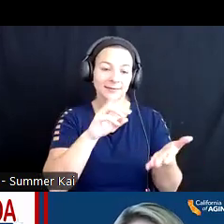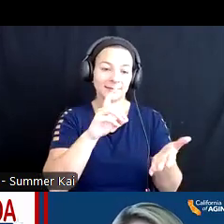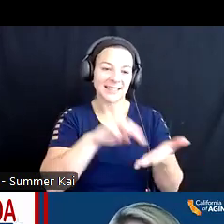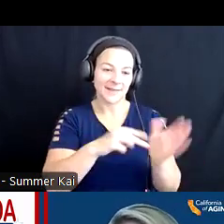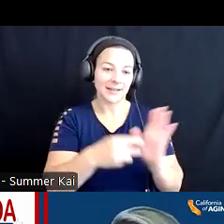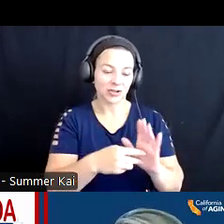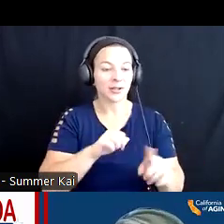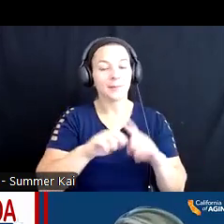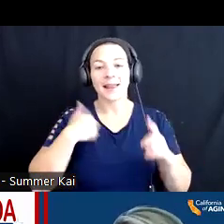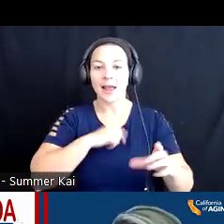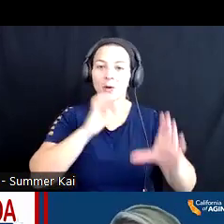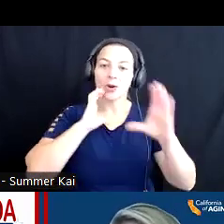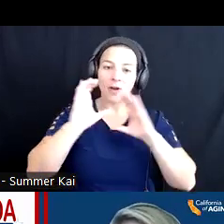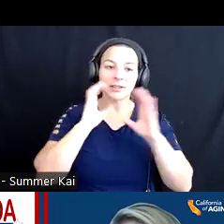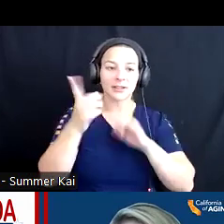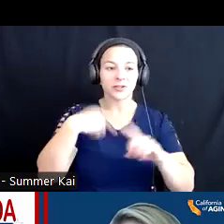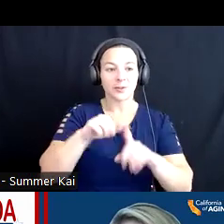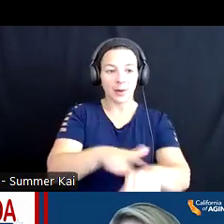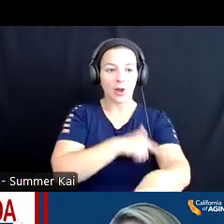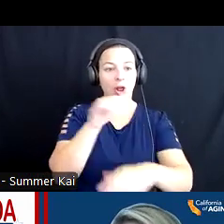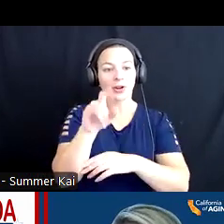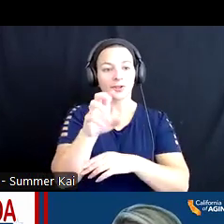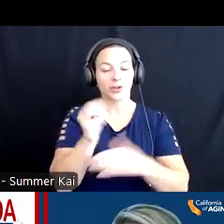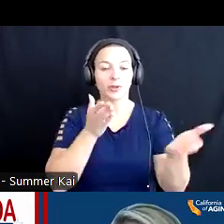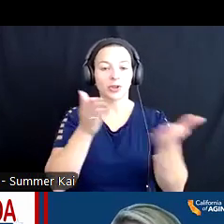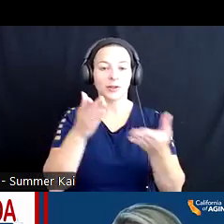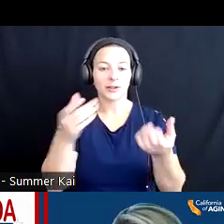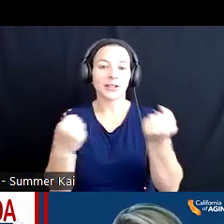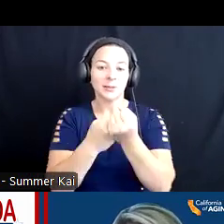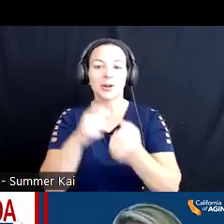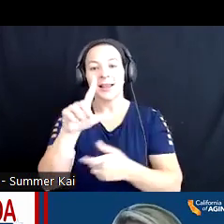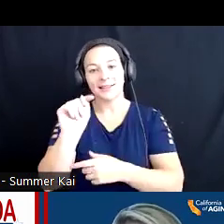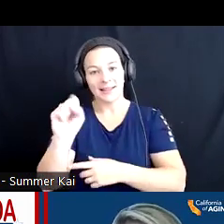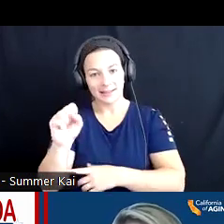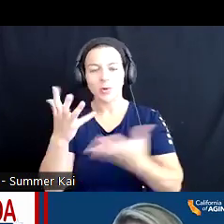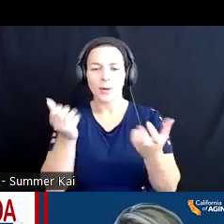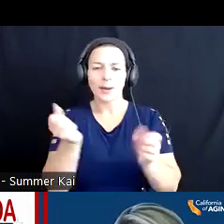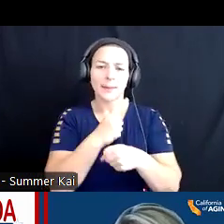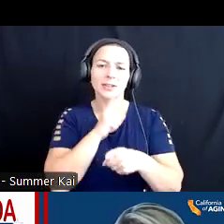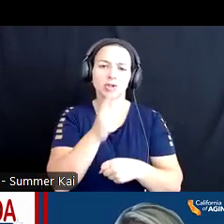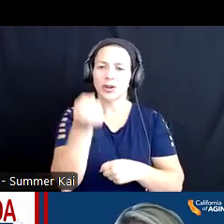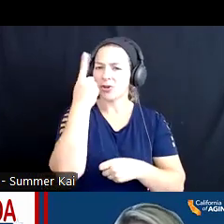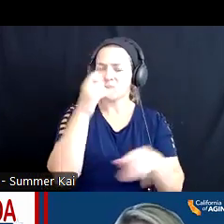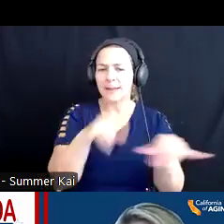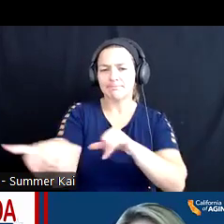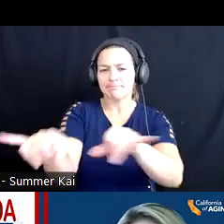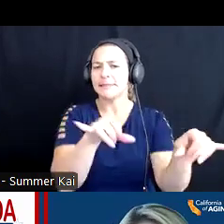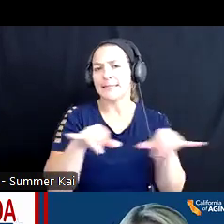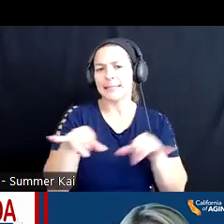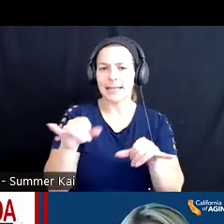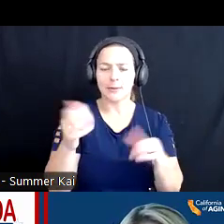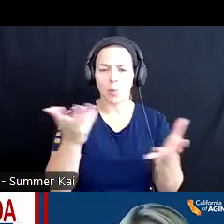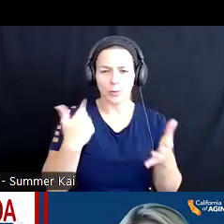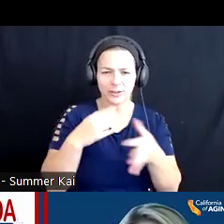whole conversation in long-term services and supports, we want to make sure that we're all on the same page as to what we are referring to. So